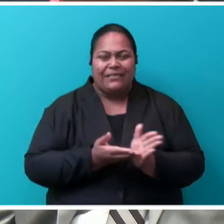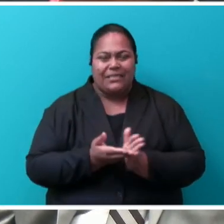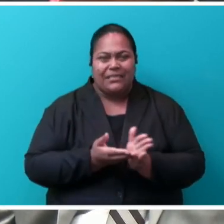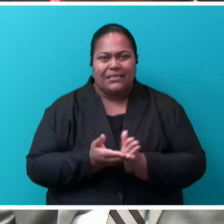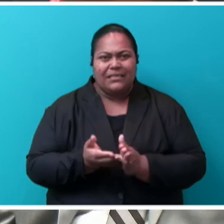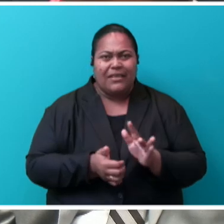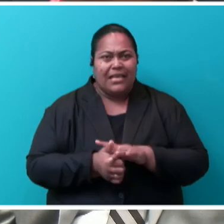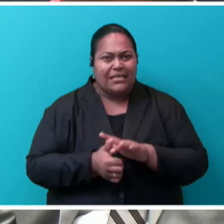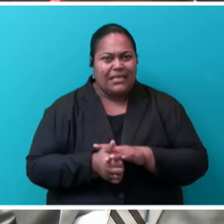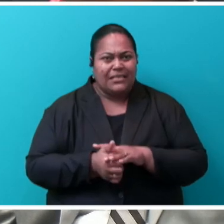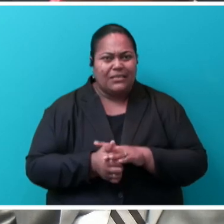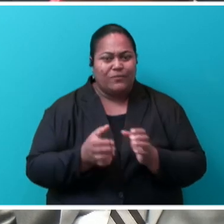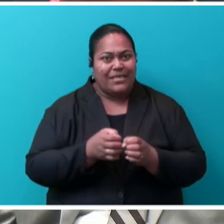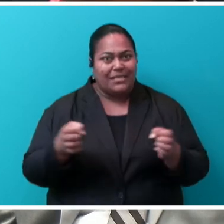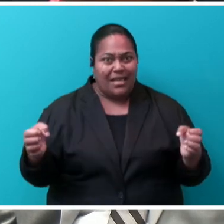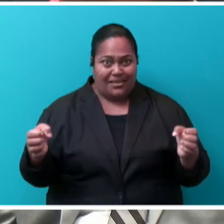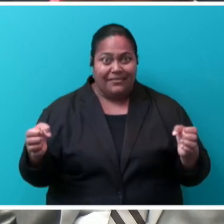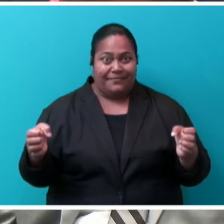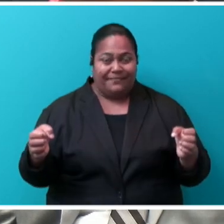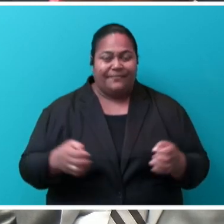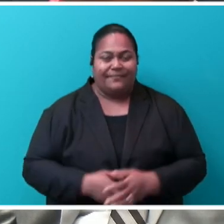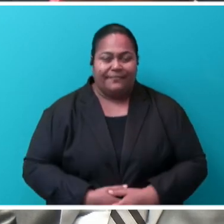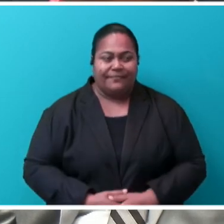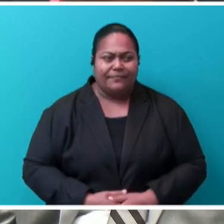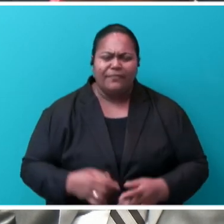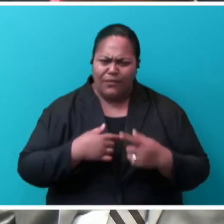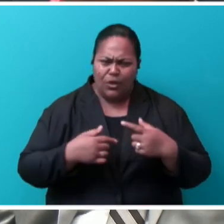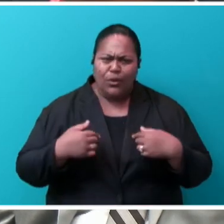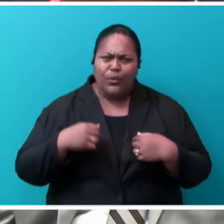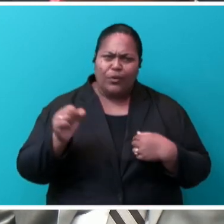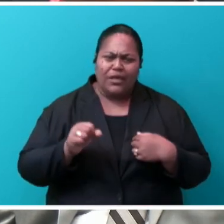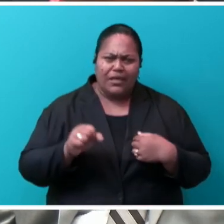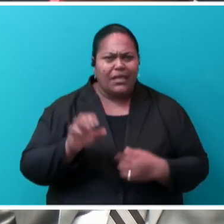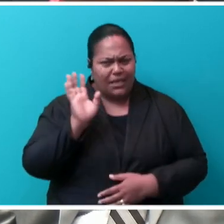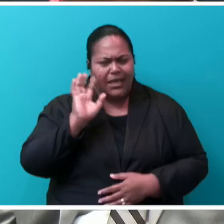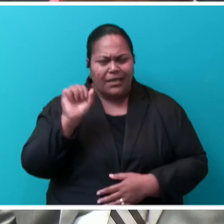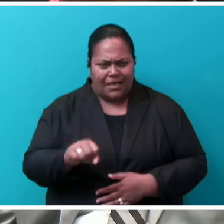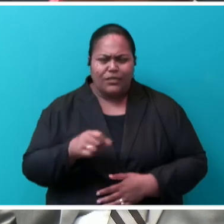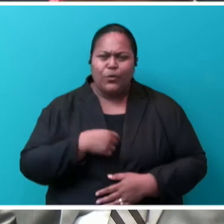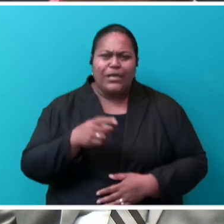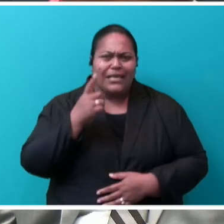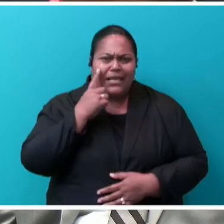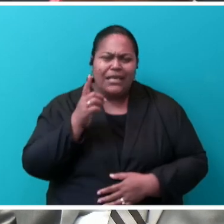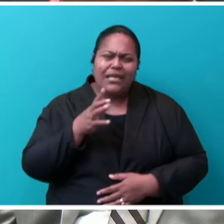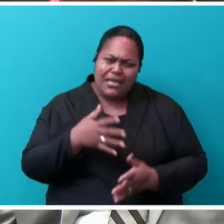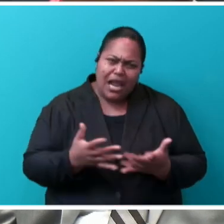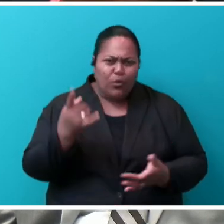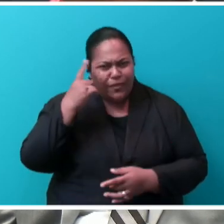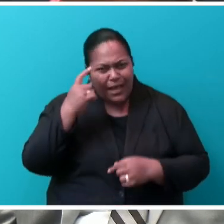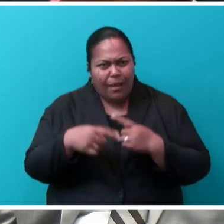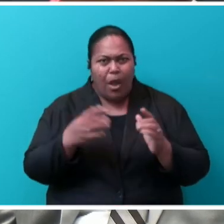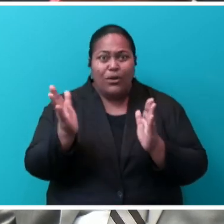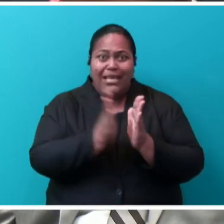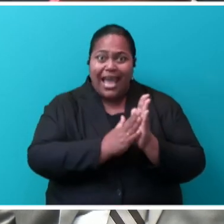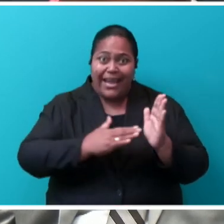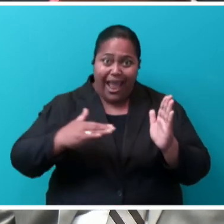to be extended. We are looking at licensed carriers in order to assist with that,